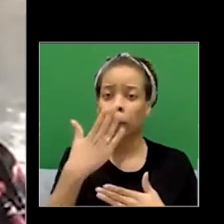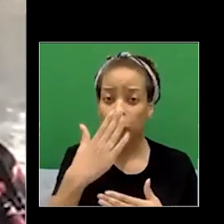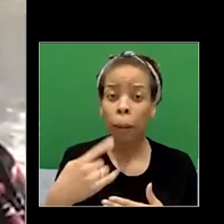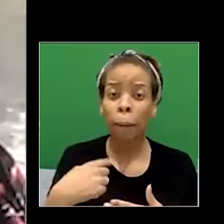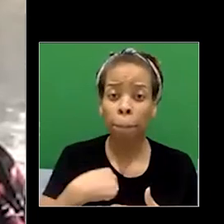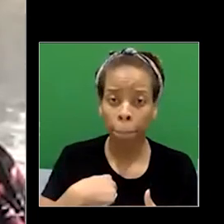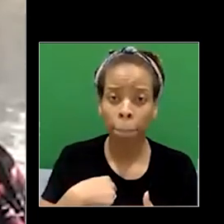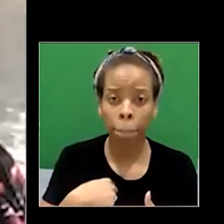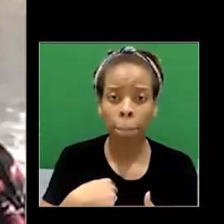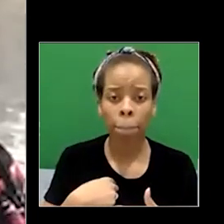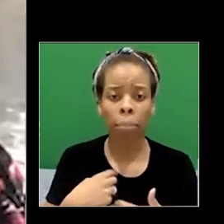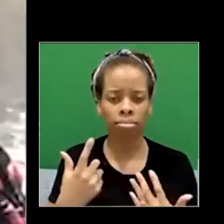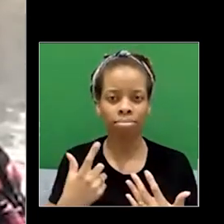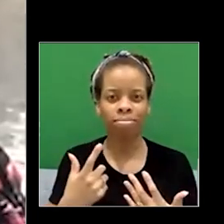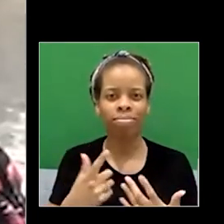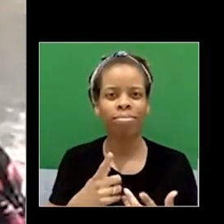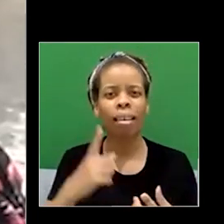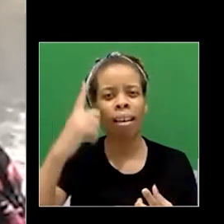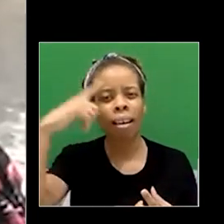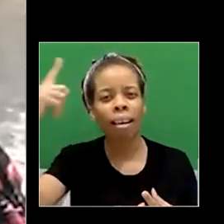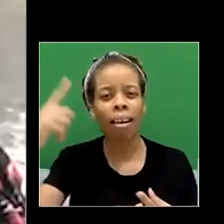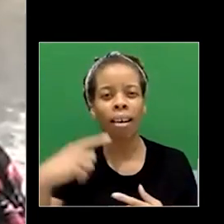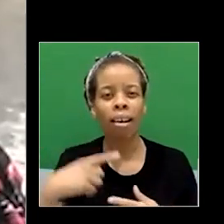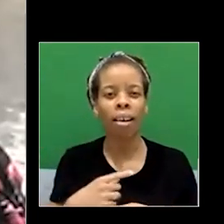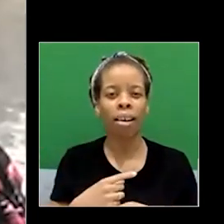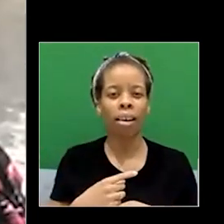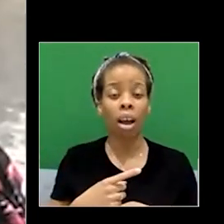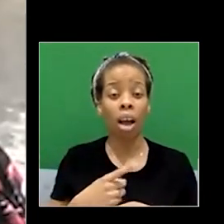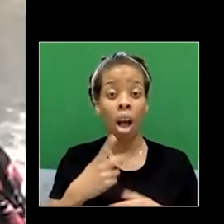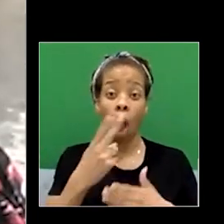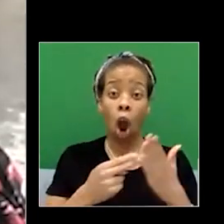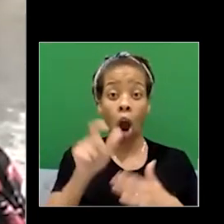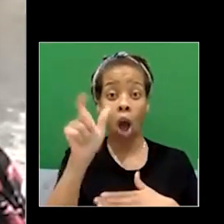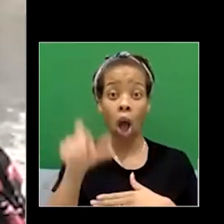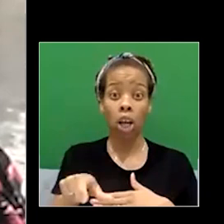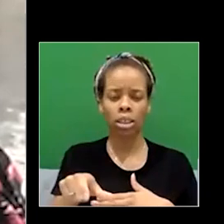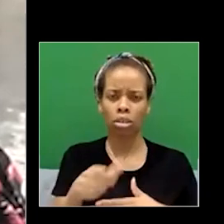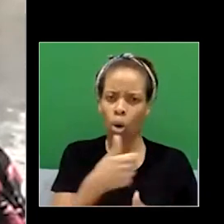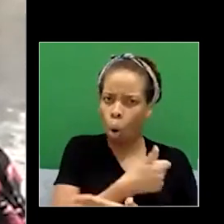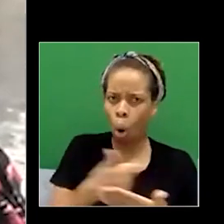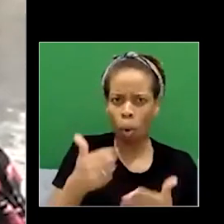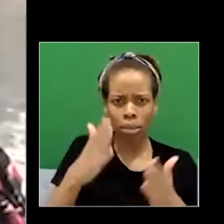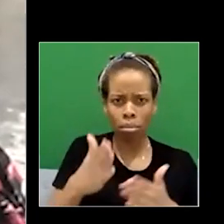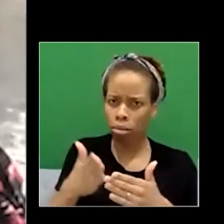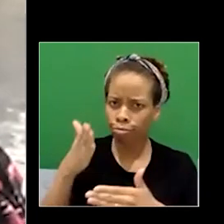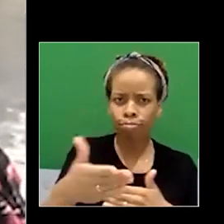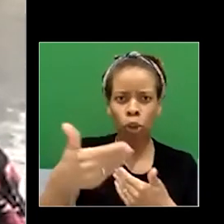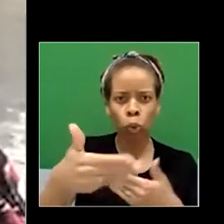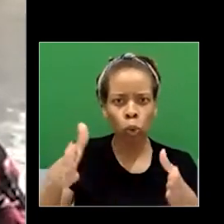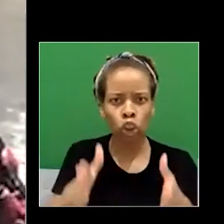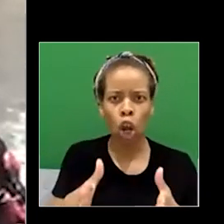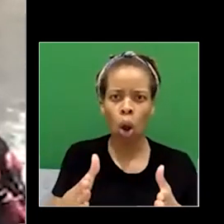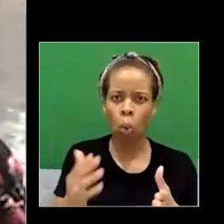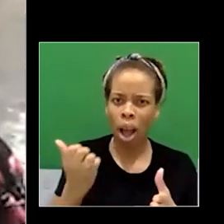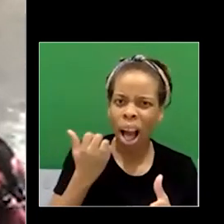that, you know, the artist's vocation is that they are in the studio every minute and